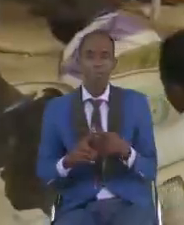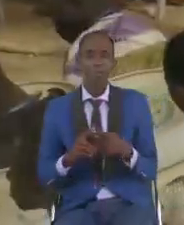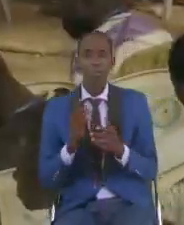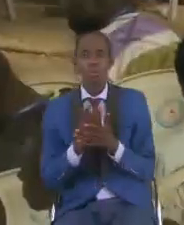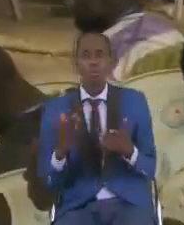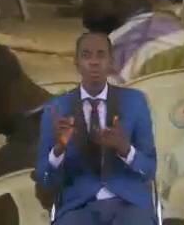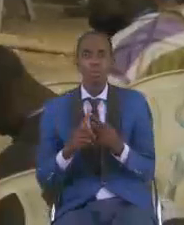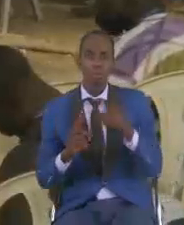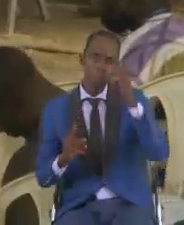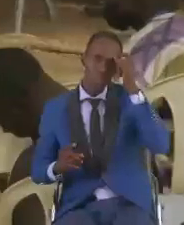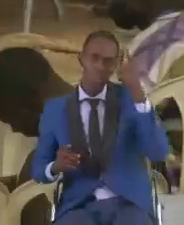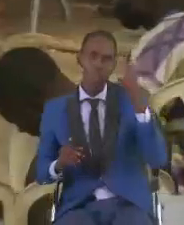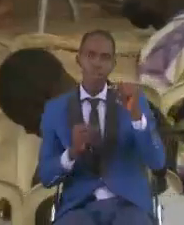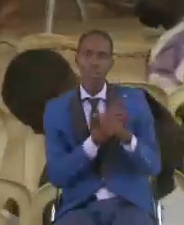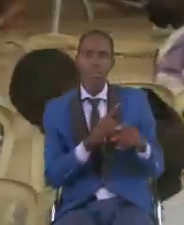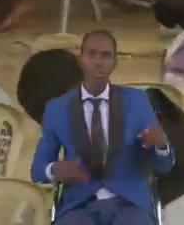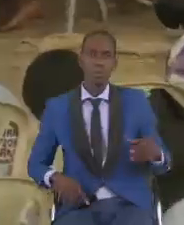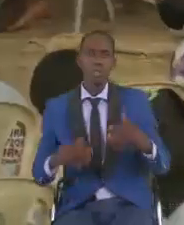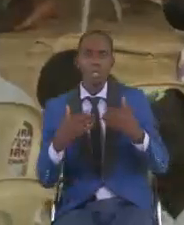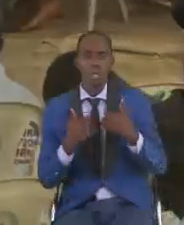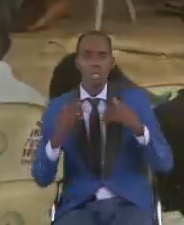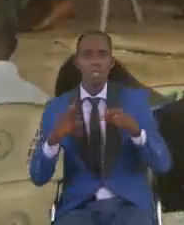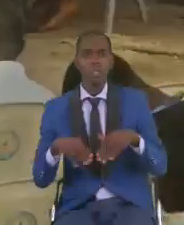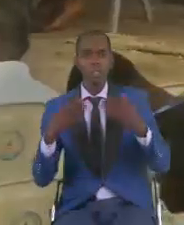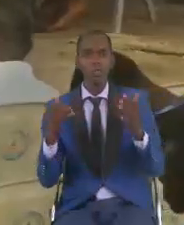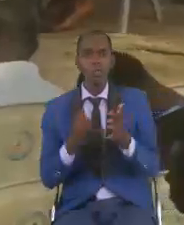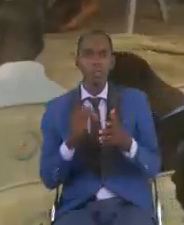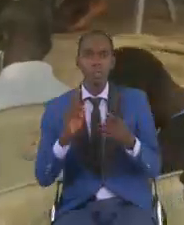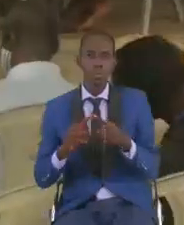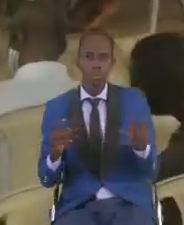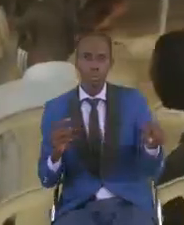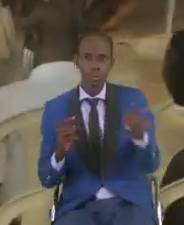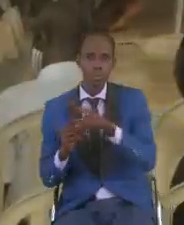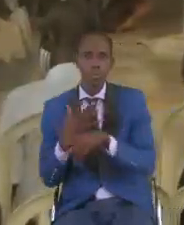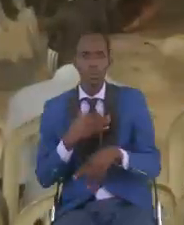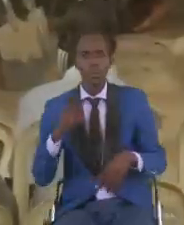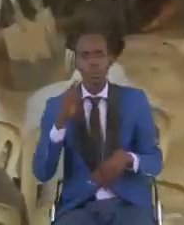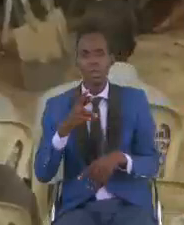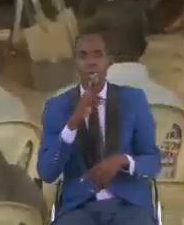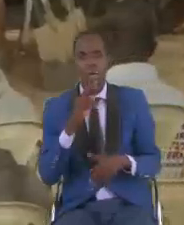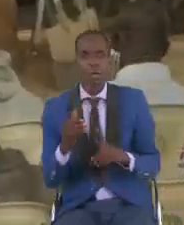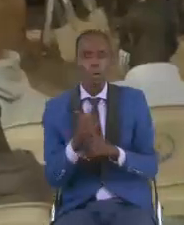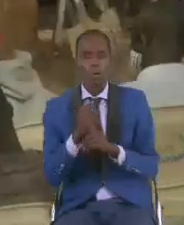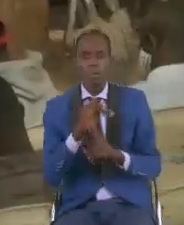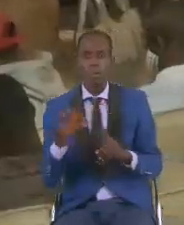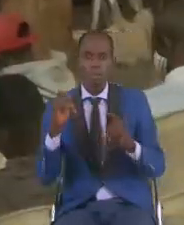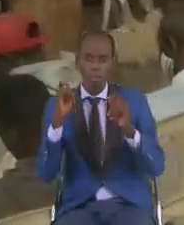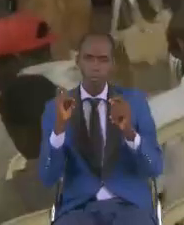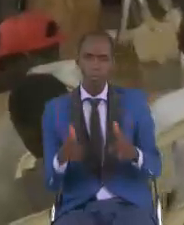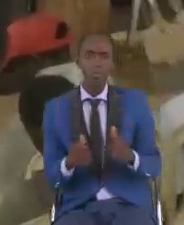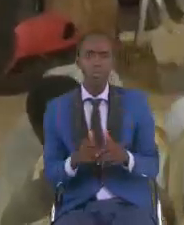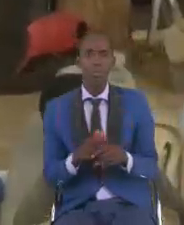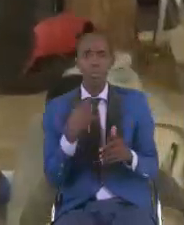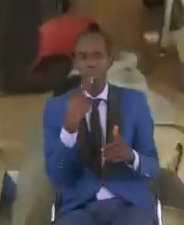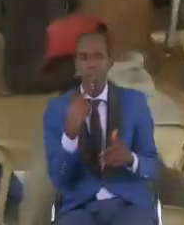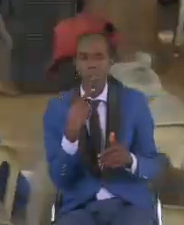understand. The Lord has given it to you, and you are holding fast. It says, let